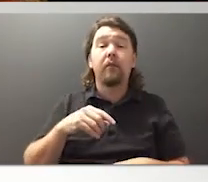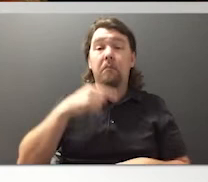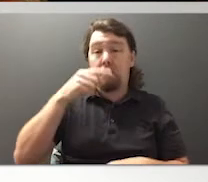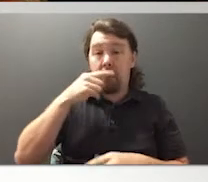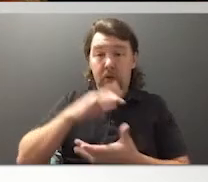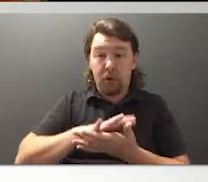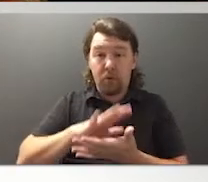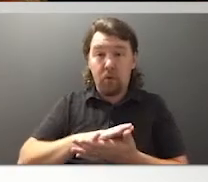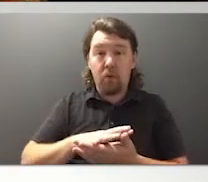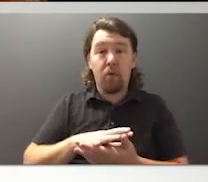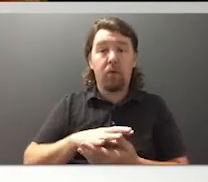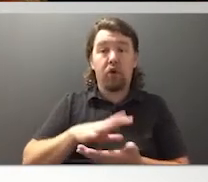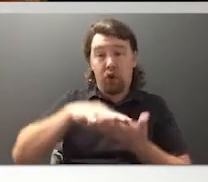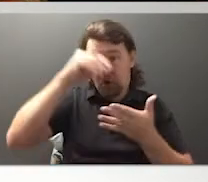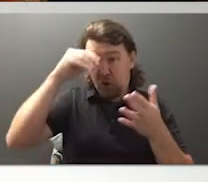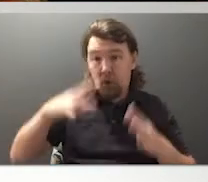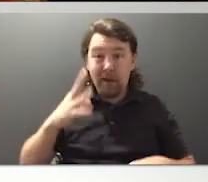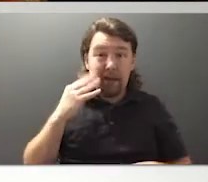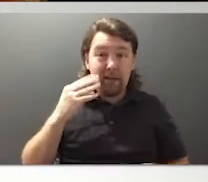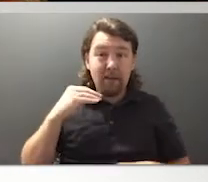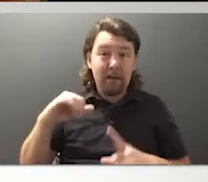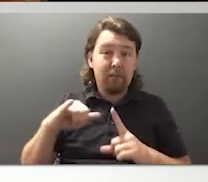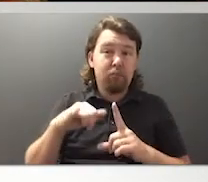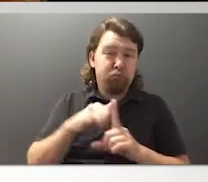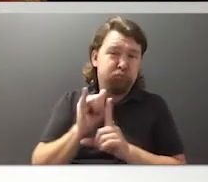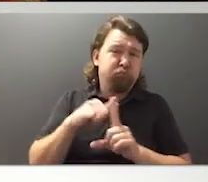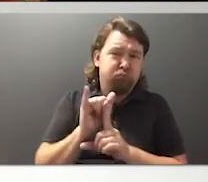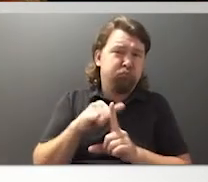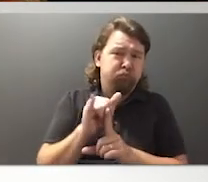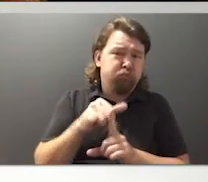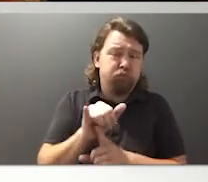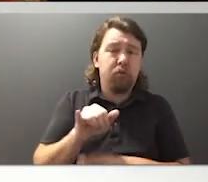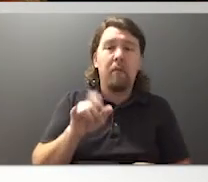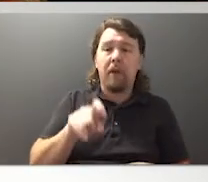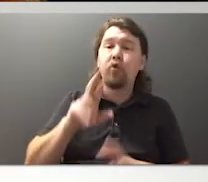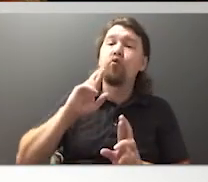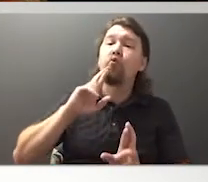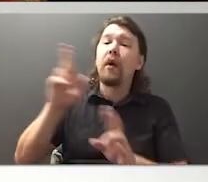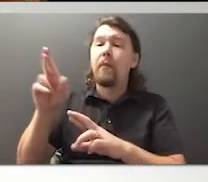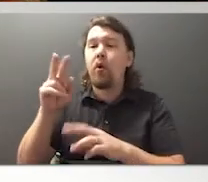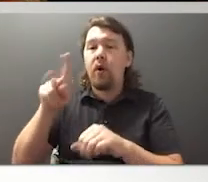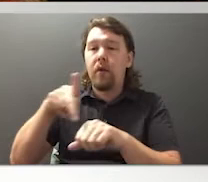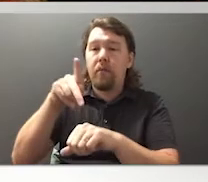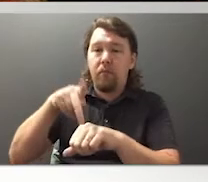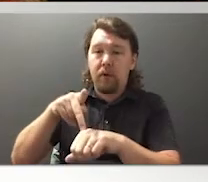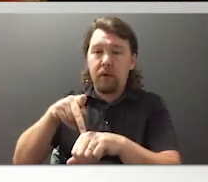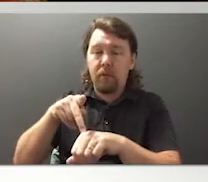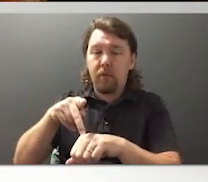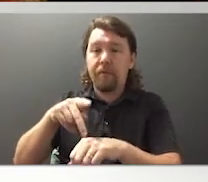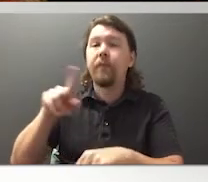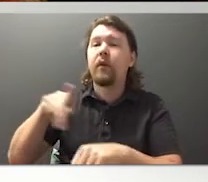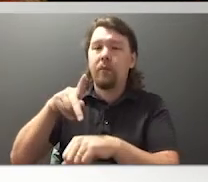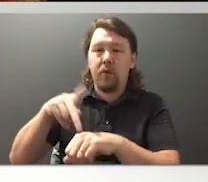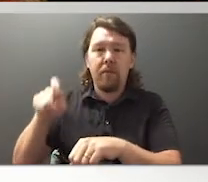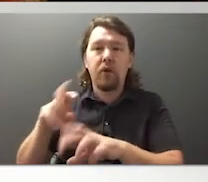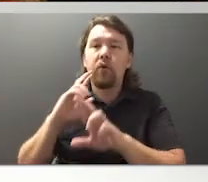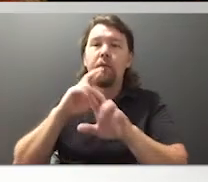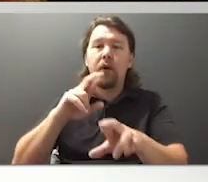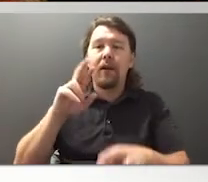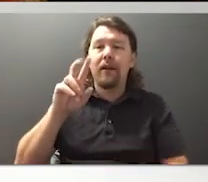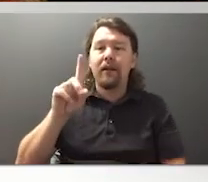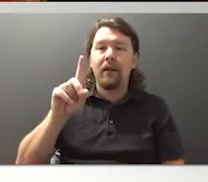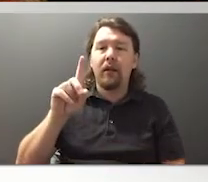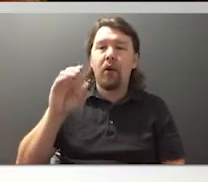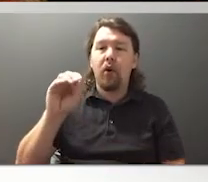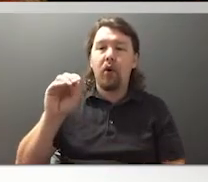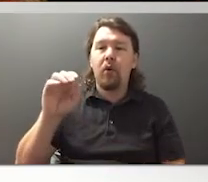bullied, they report it to the principal. The principal must report it in the assessor report, which is the DOE reporting for